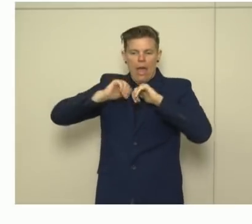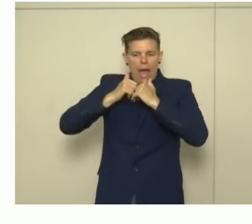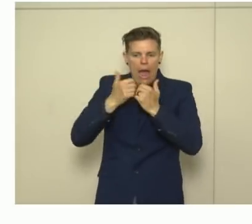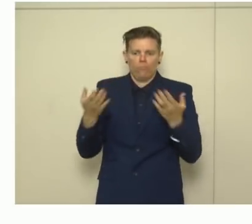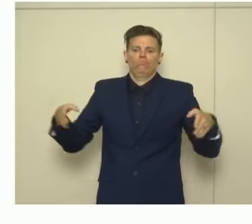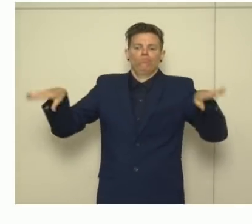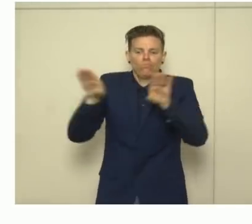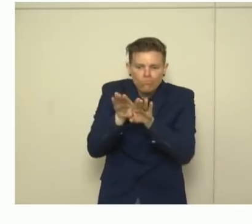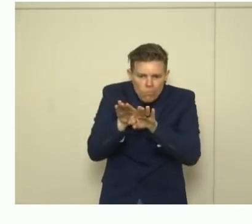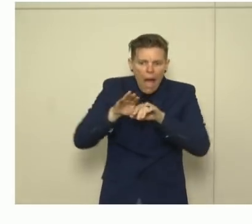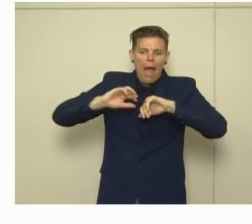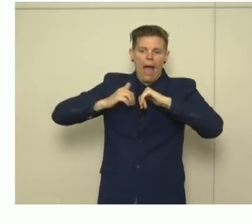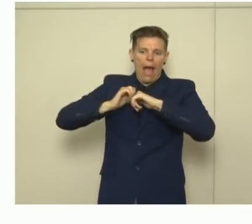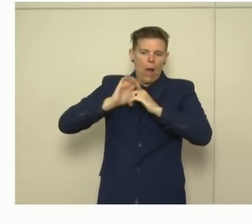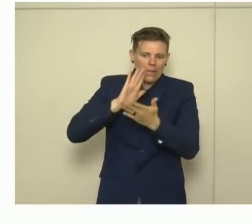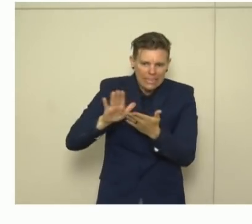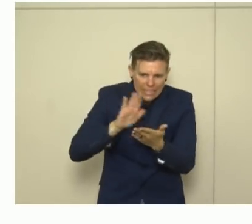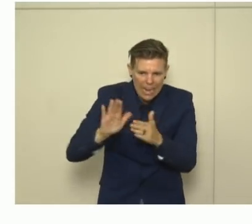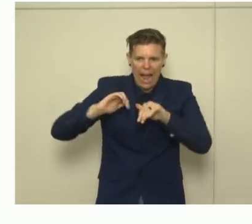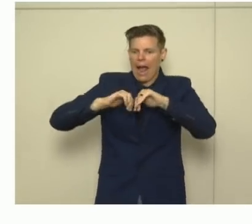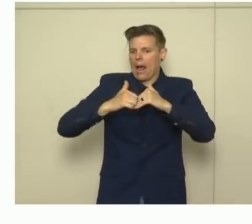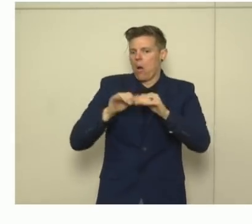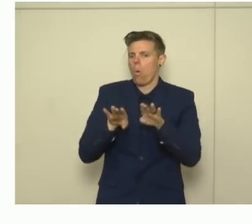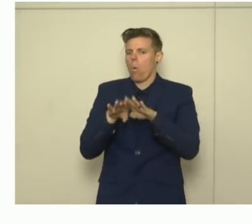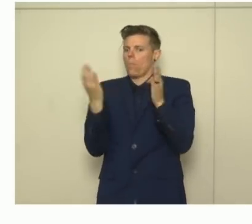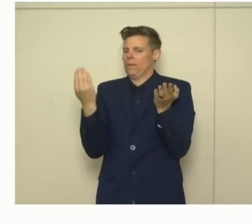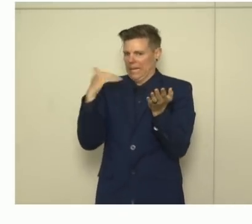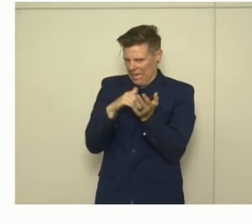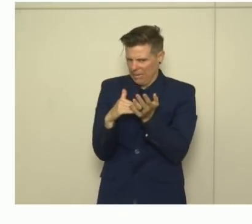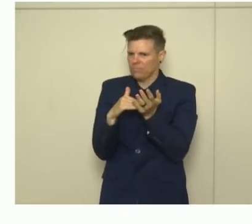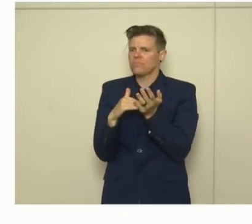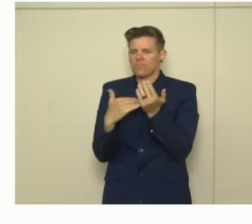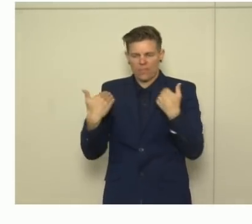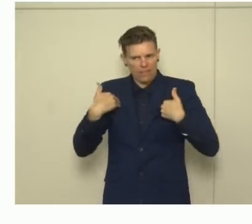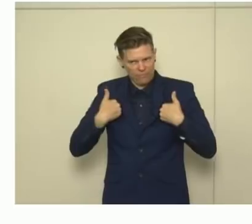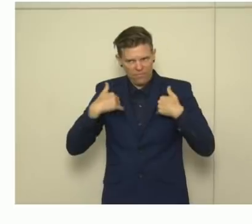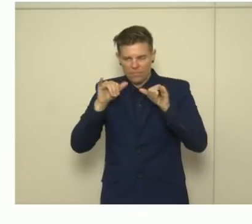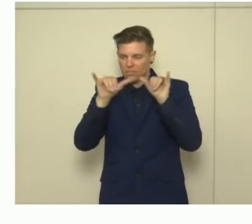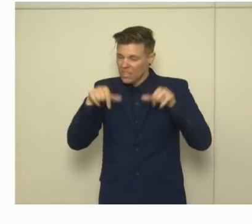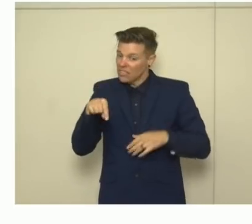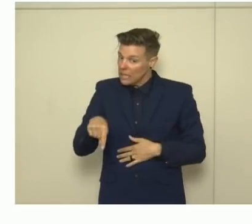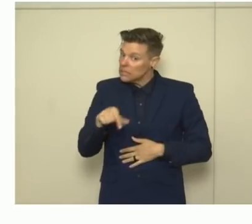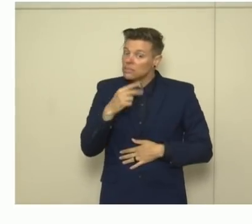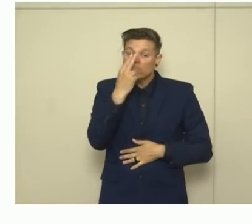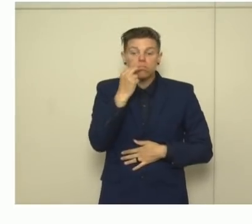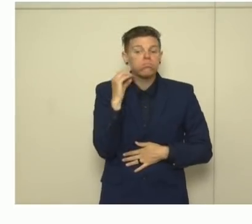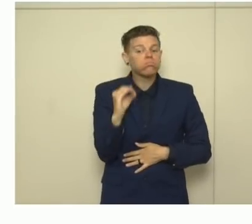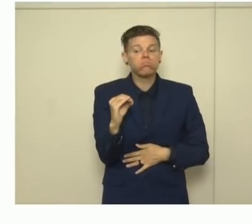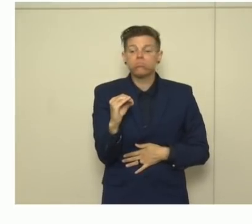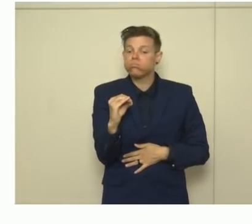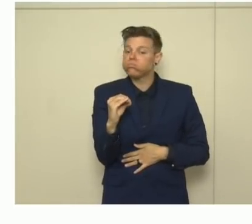enforcement of this incredibly seriously. We simply have to keep the health